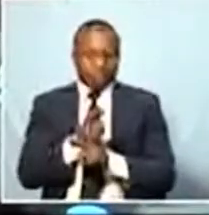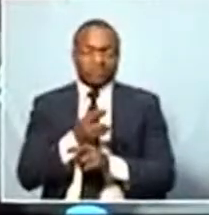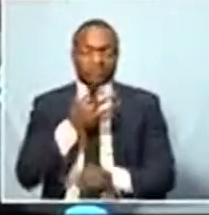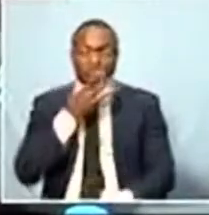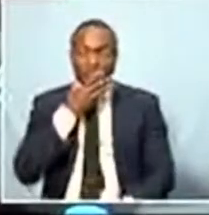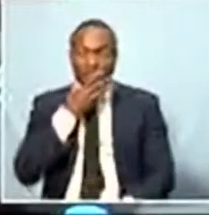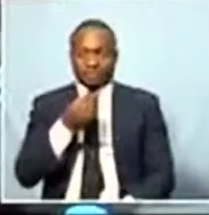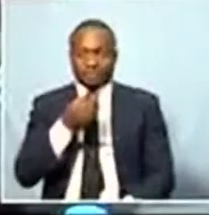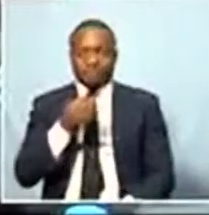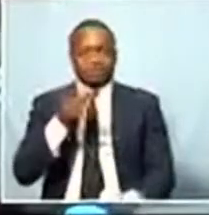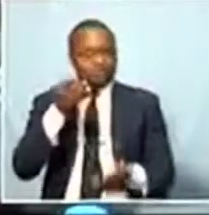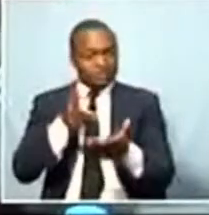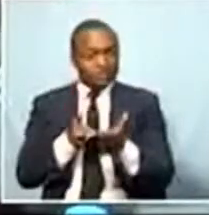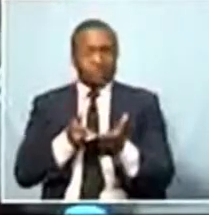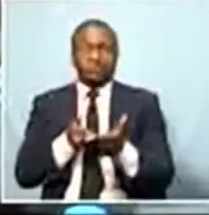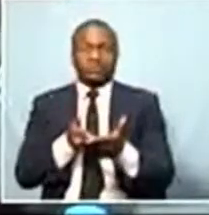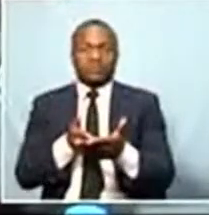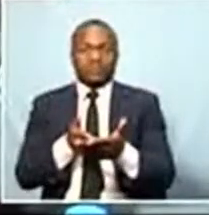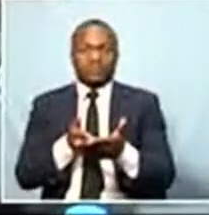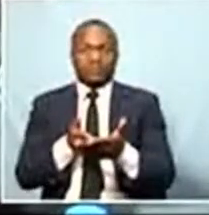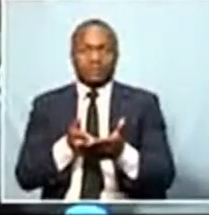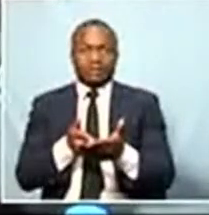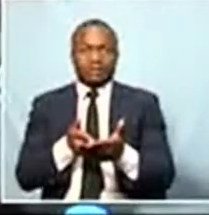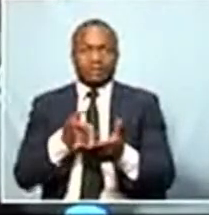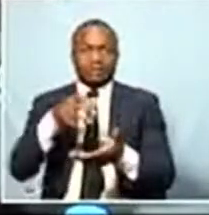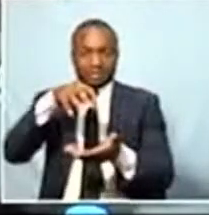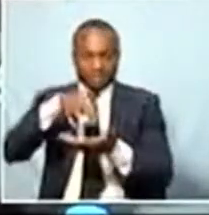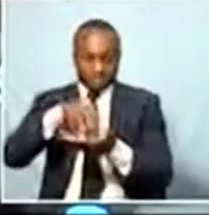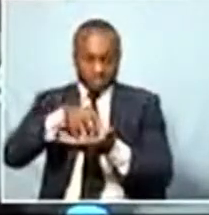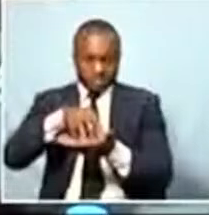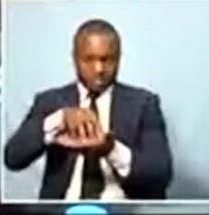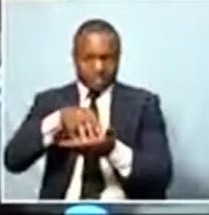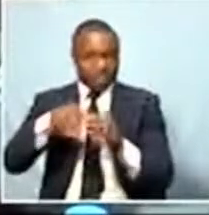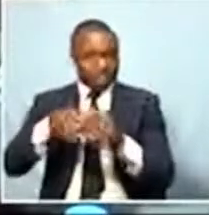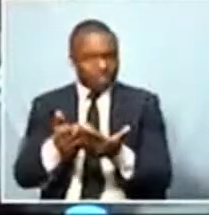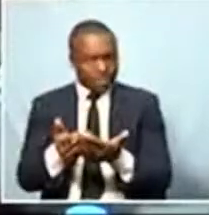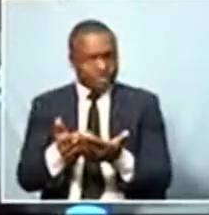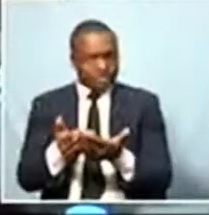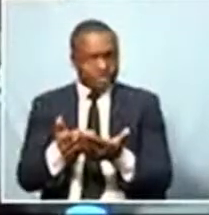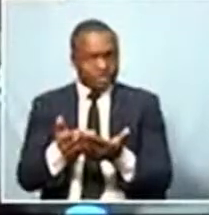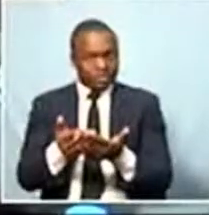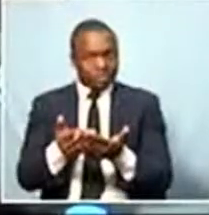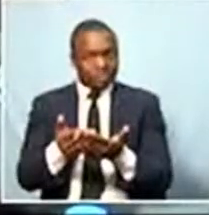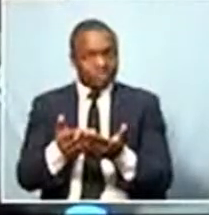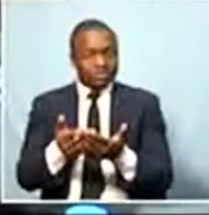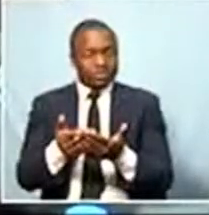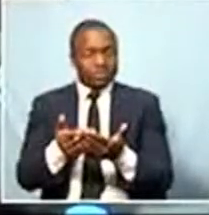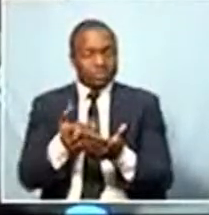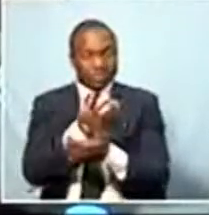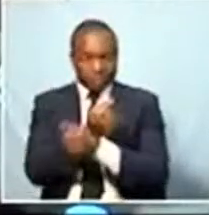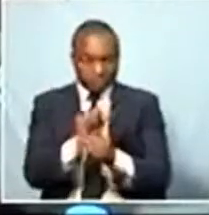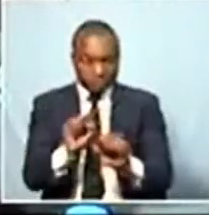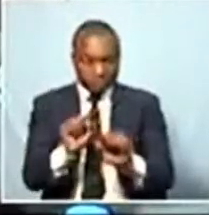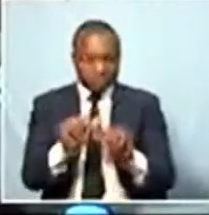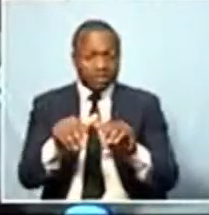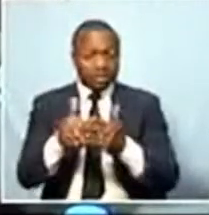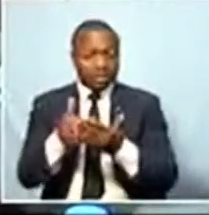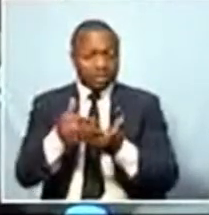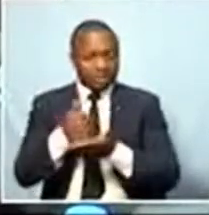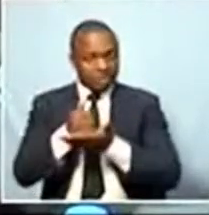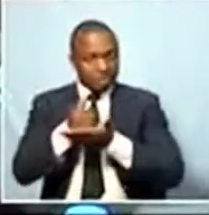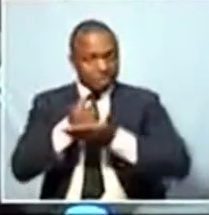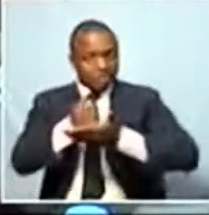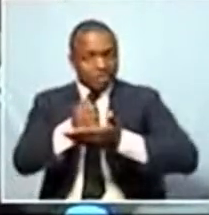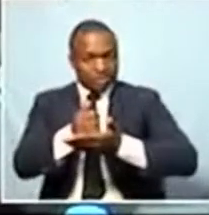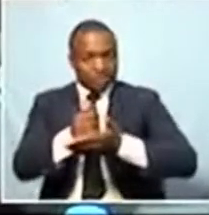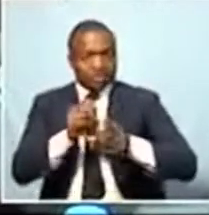Commission on such kind of cases? How do you treat them? How do you help the